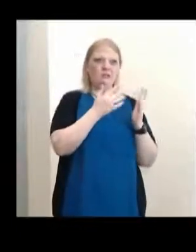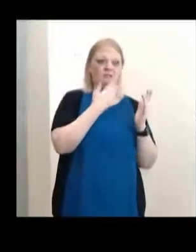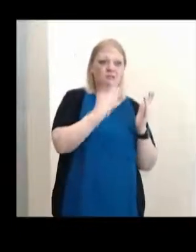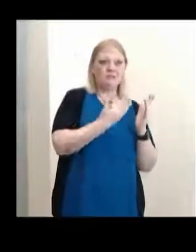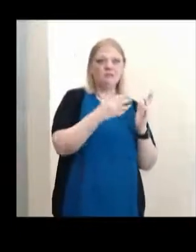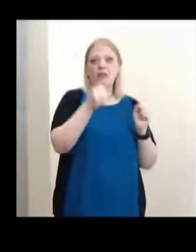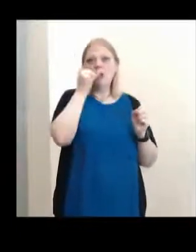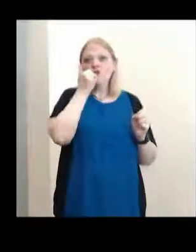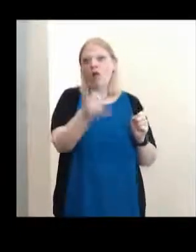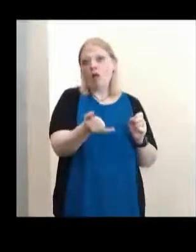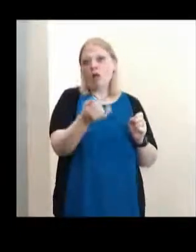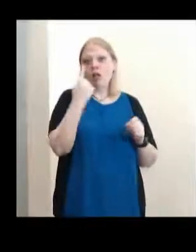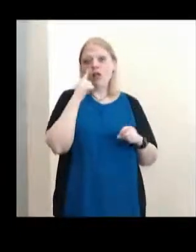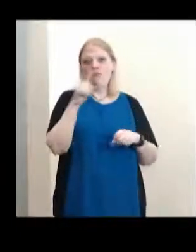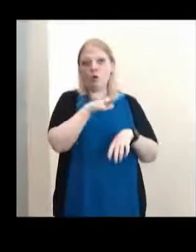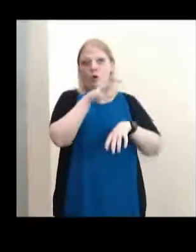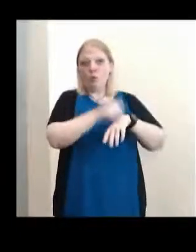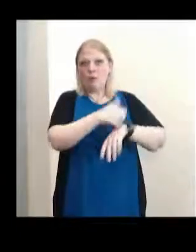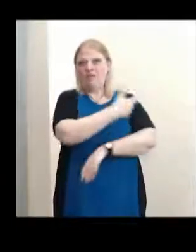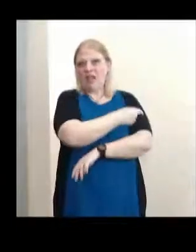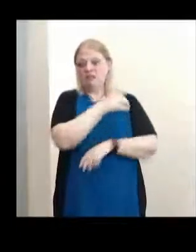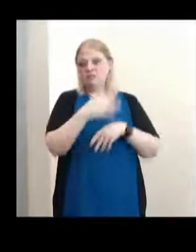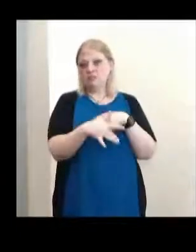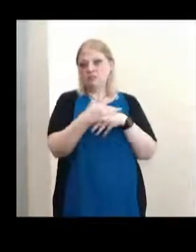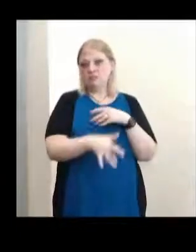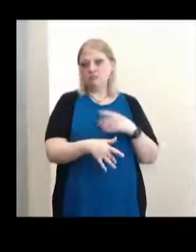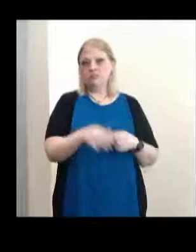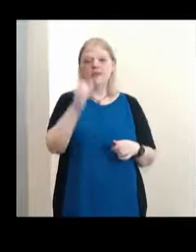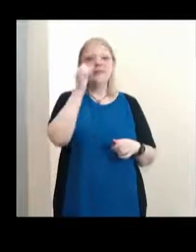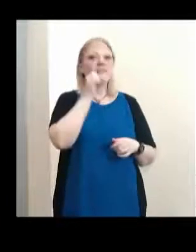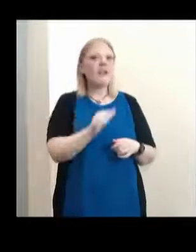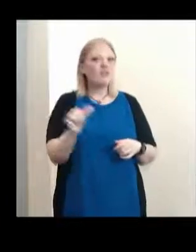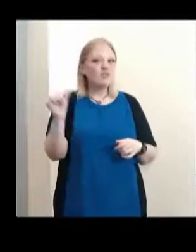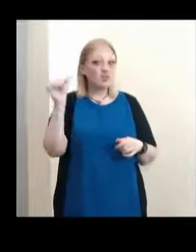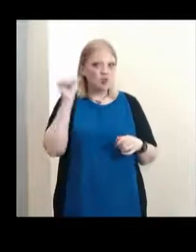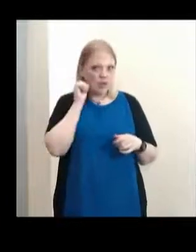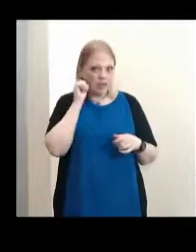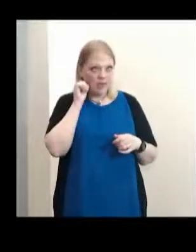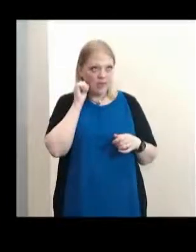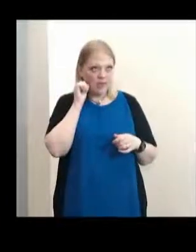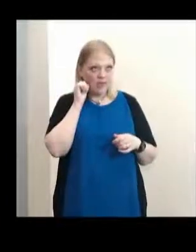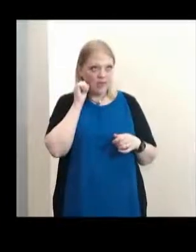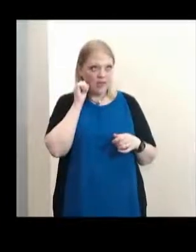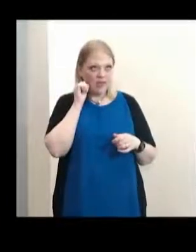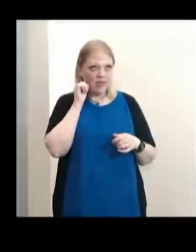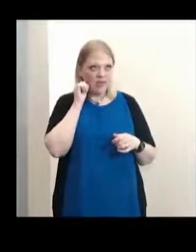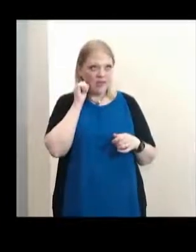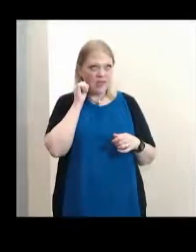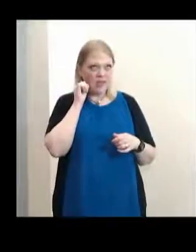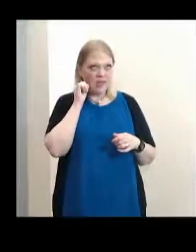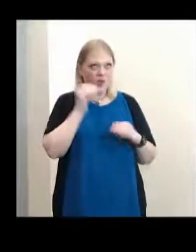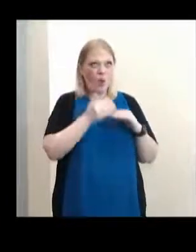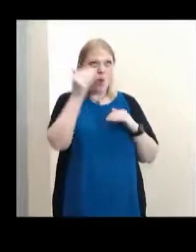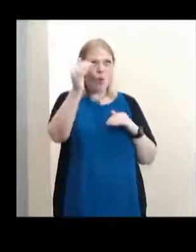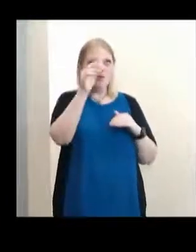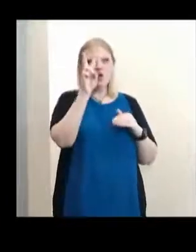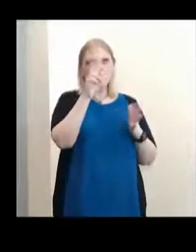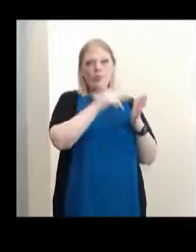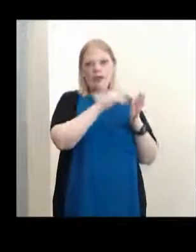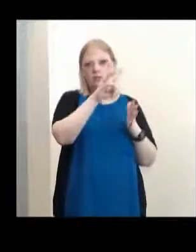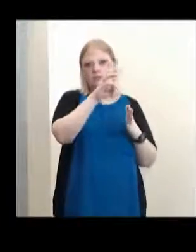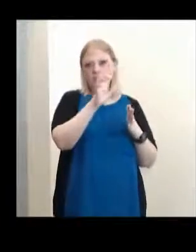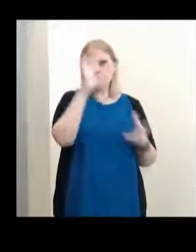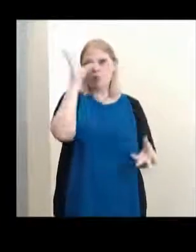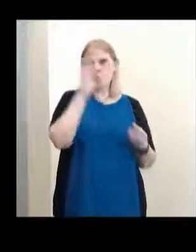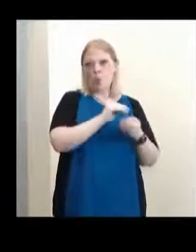for doses that are available. Yesterday, I believe we did more than 2,600 total doses between the